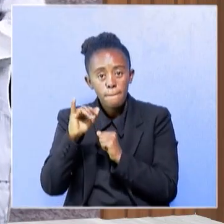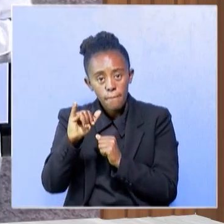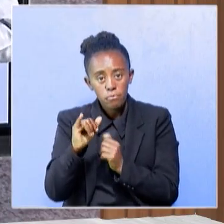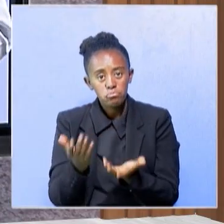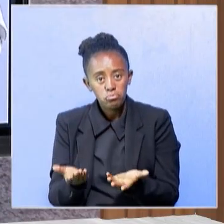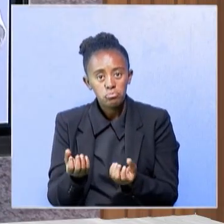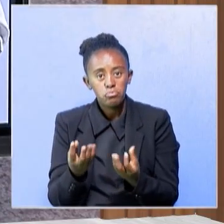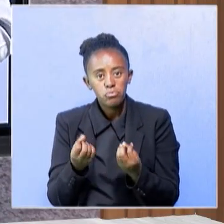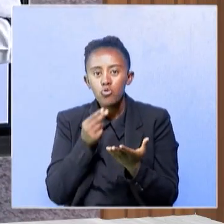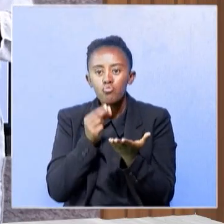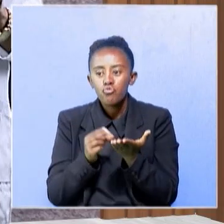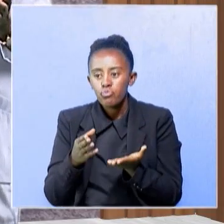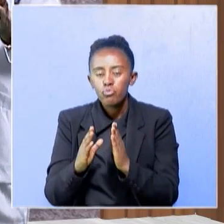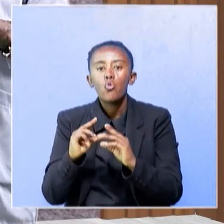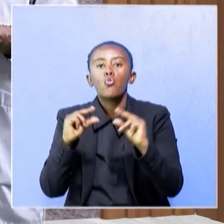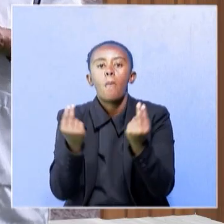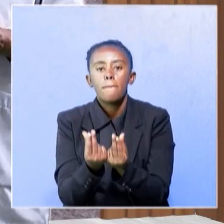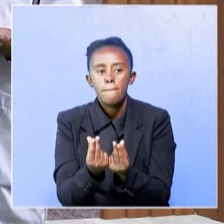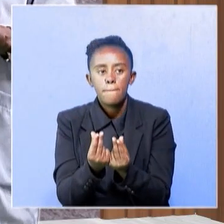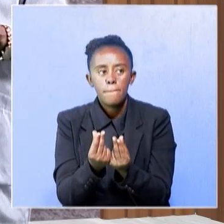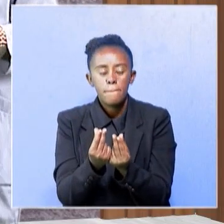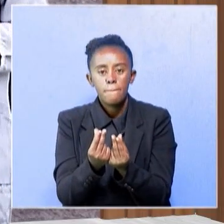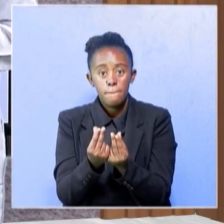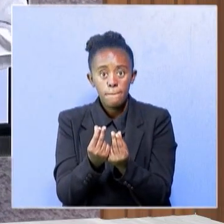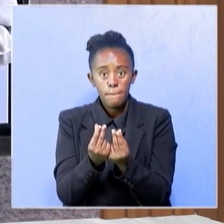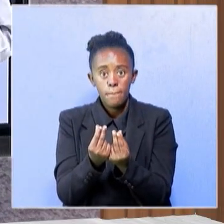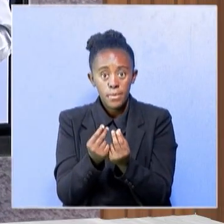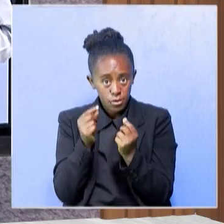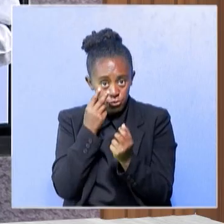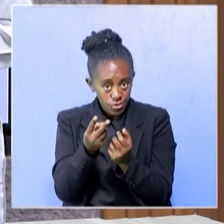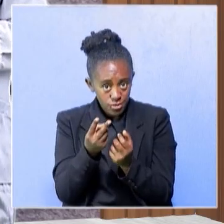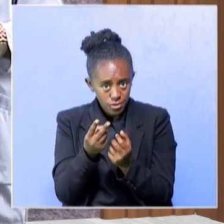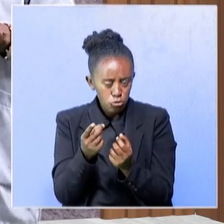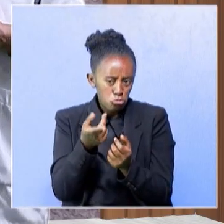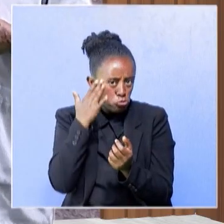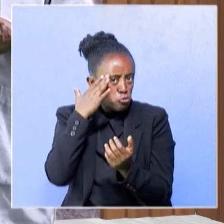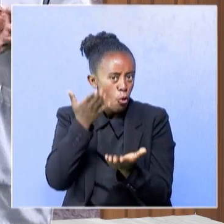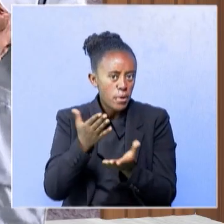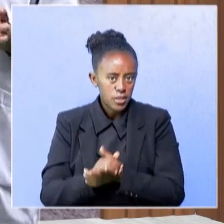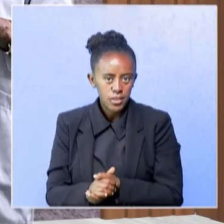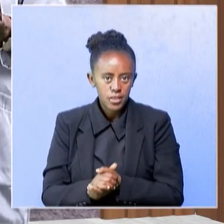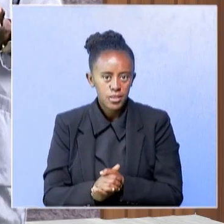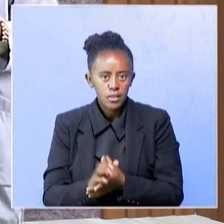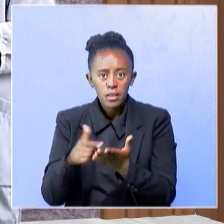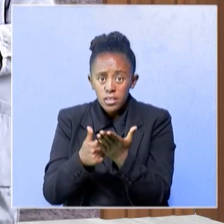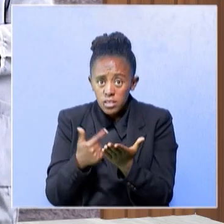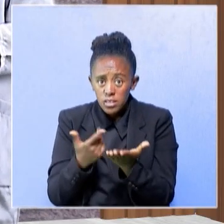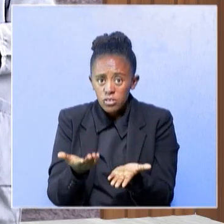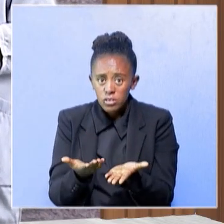the volunteer group, you see? Yeah, it is common. These days, it's